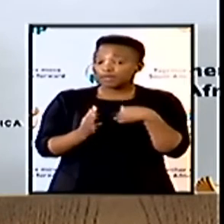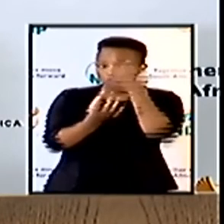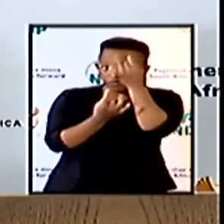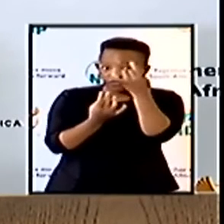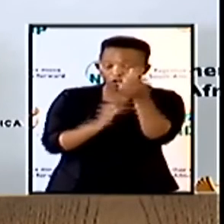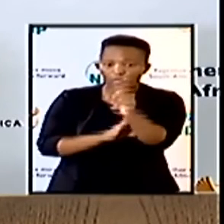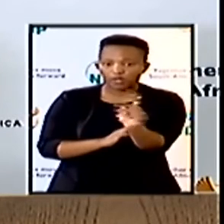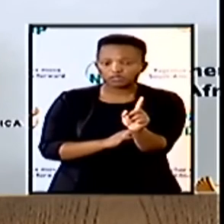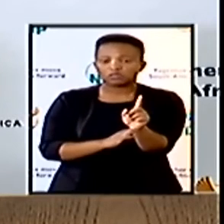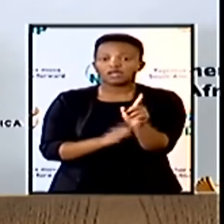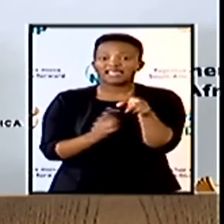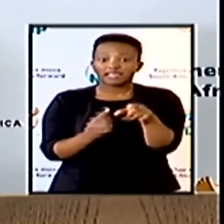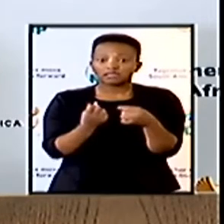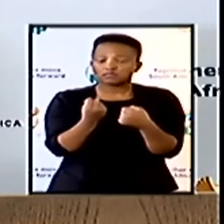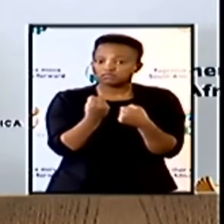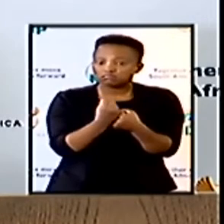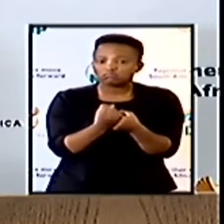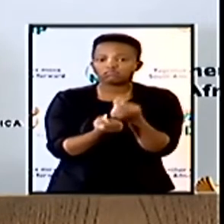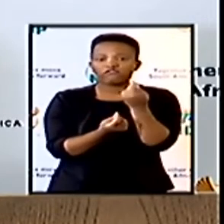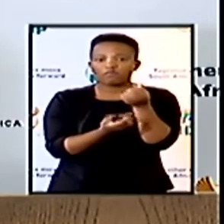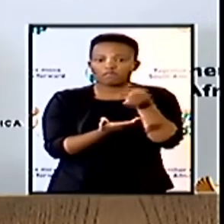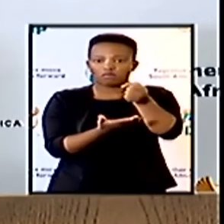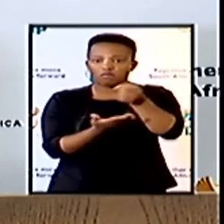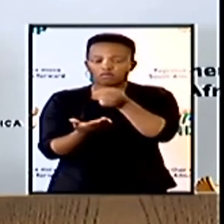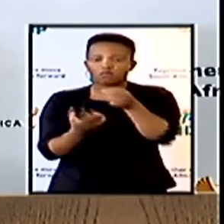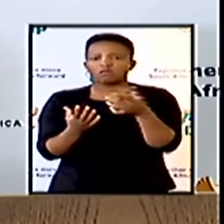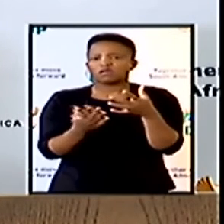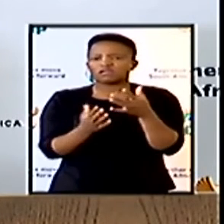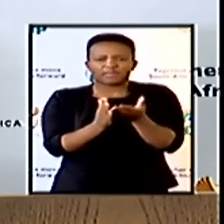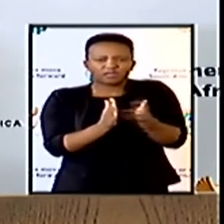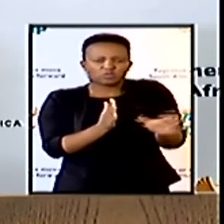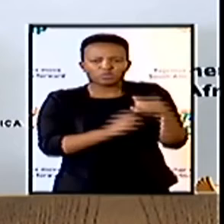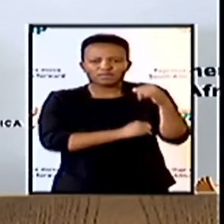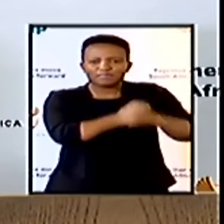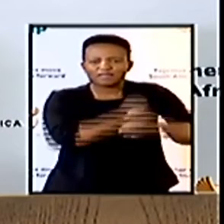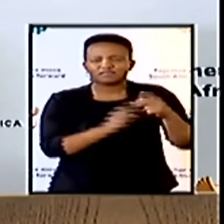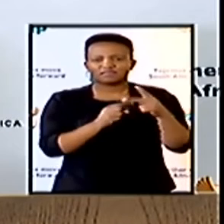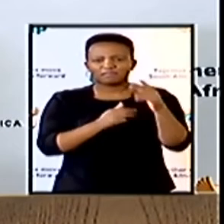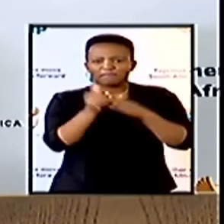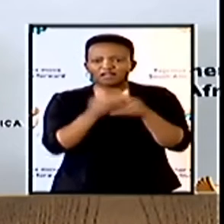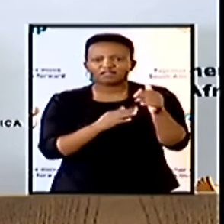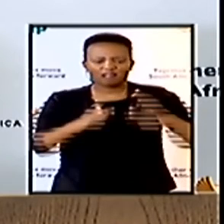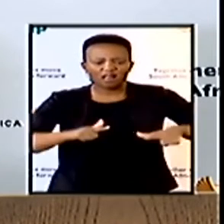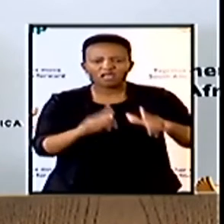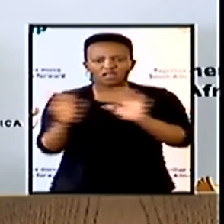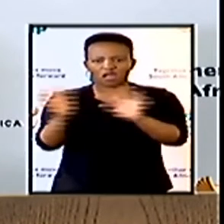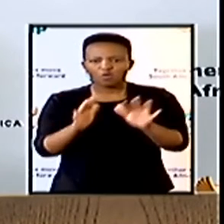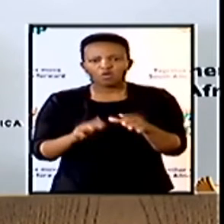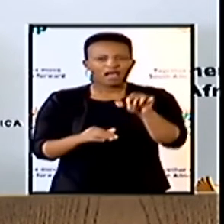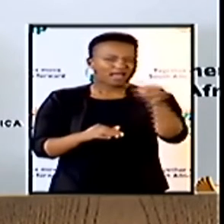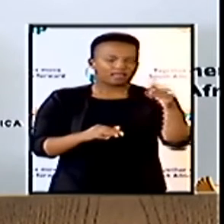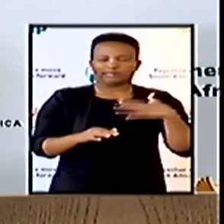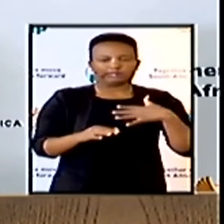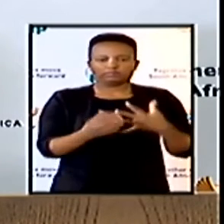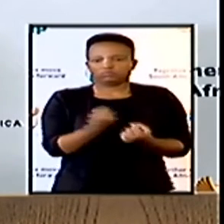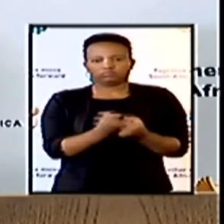this intervention is excluding mechanization, infrastructure, and other overhead costs.